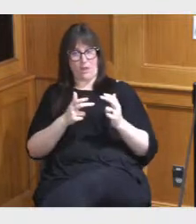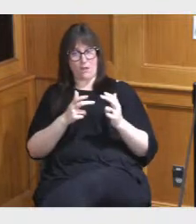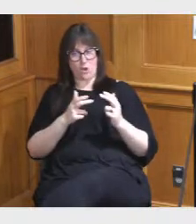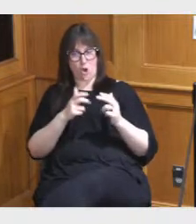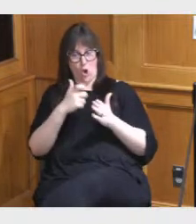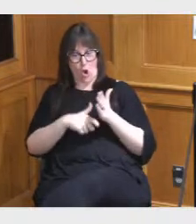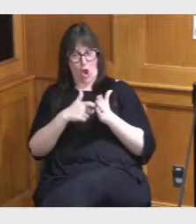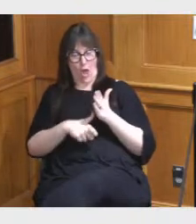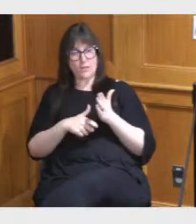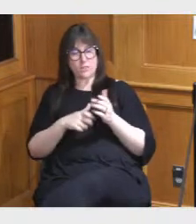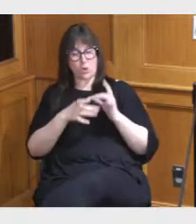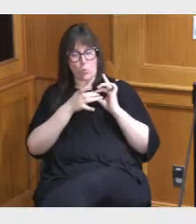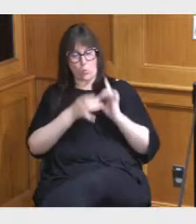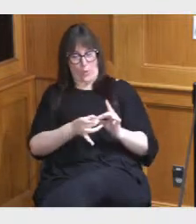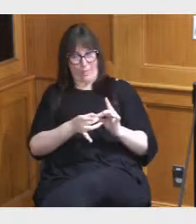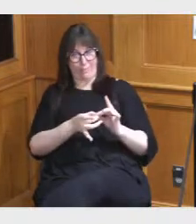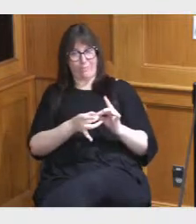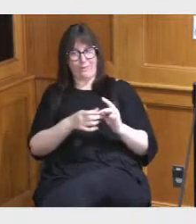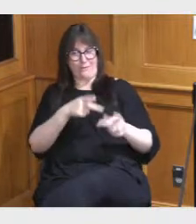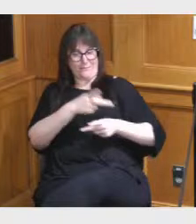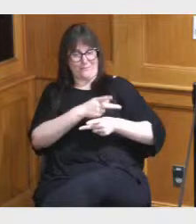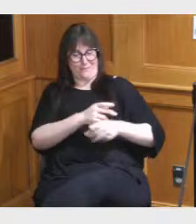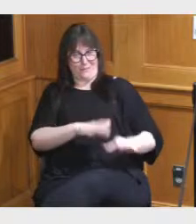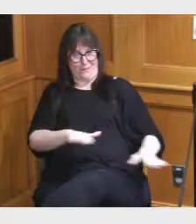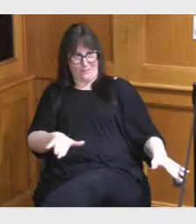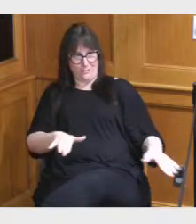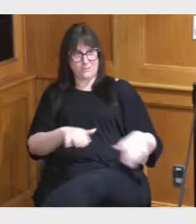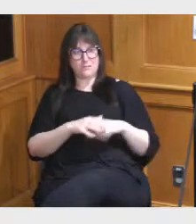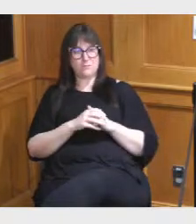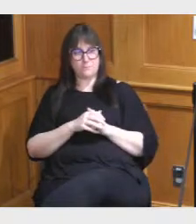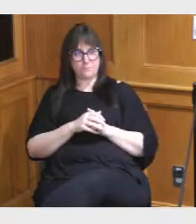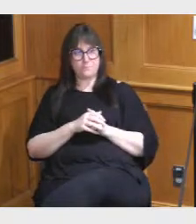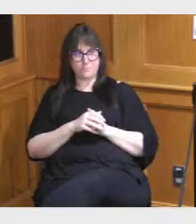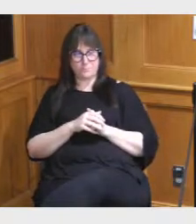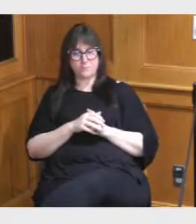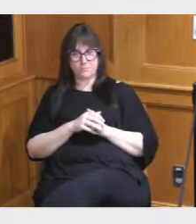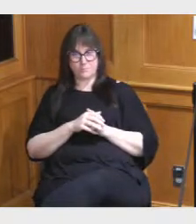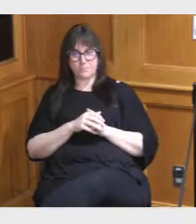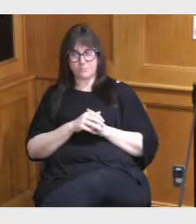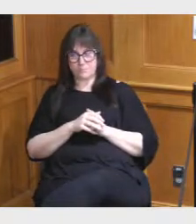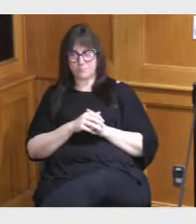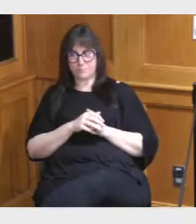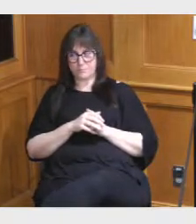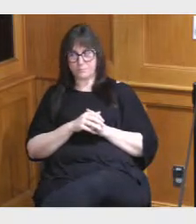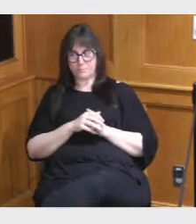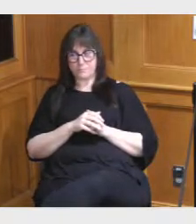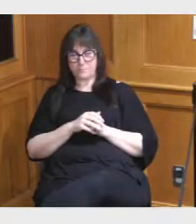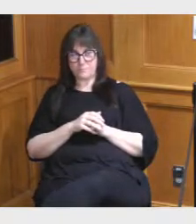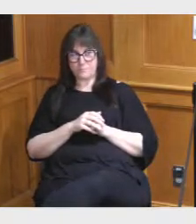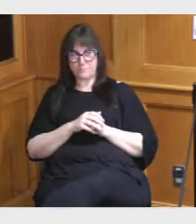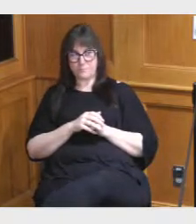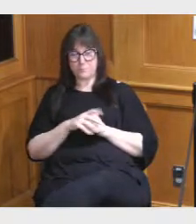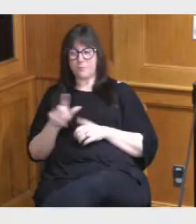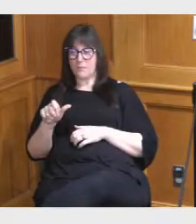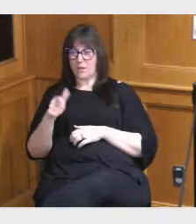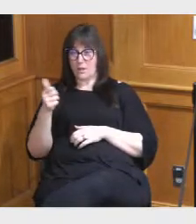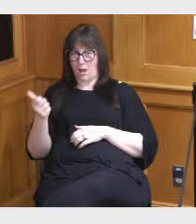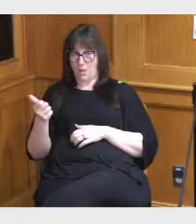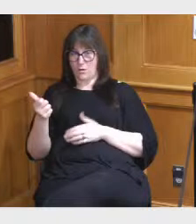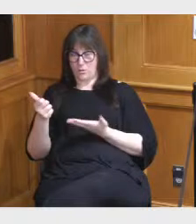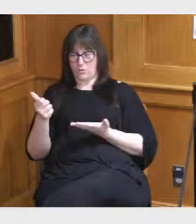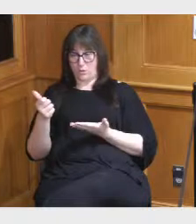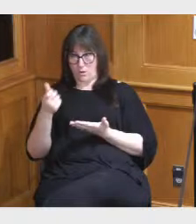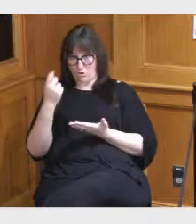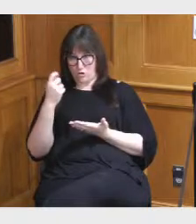cost associated with caring for children that we have in our custody. The other thing that is driving